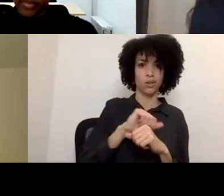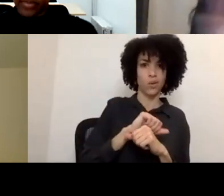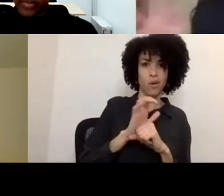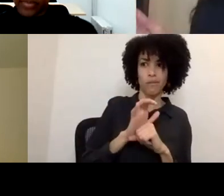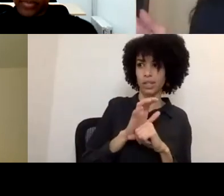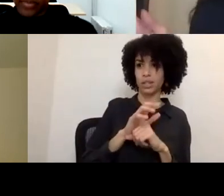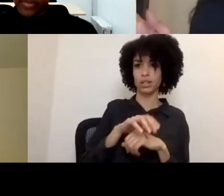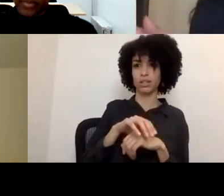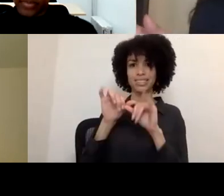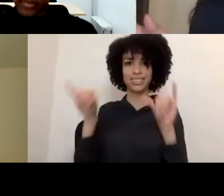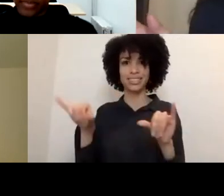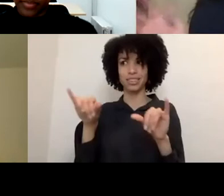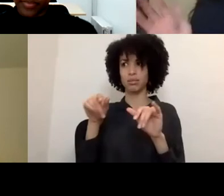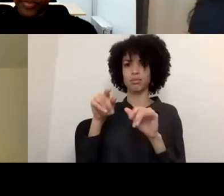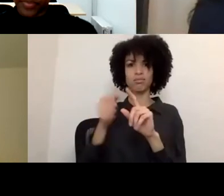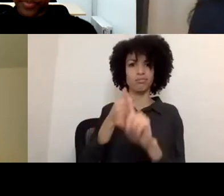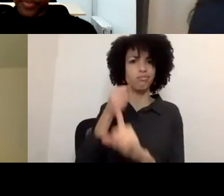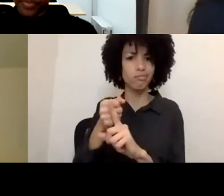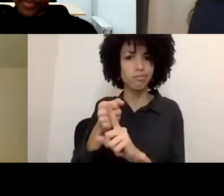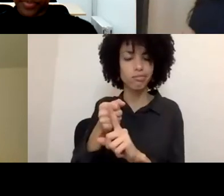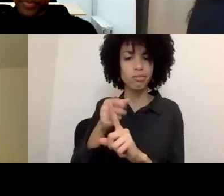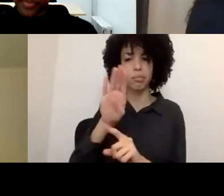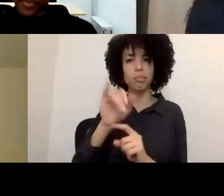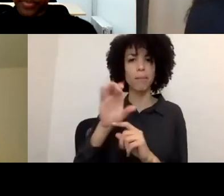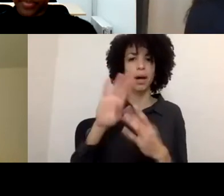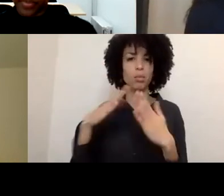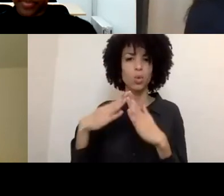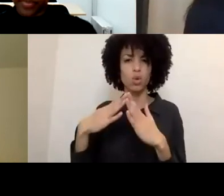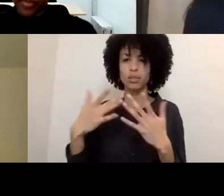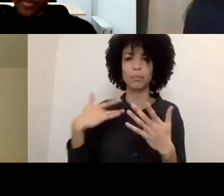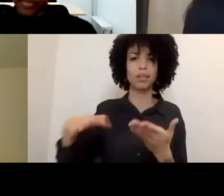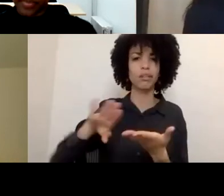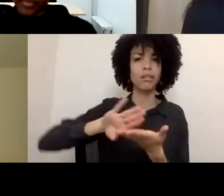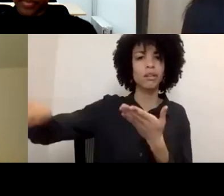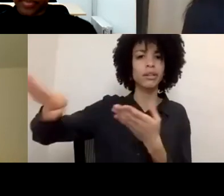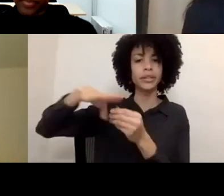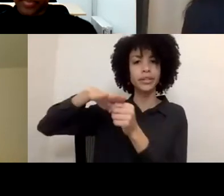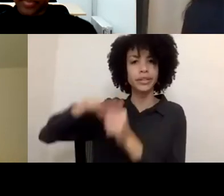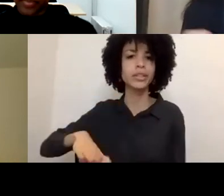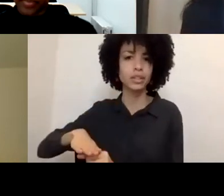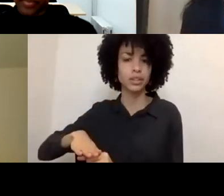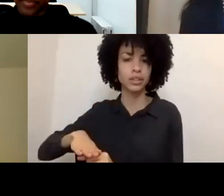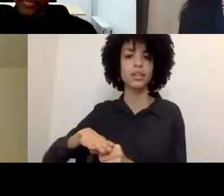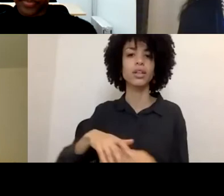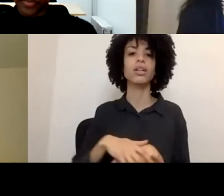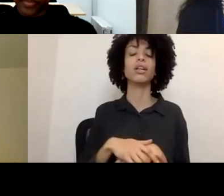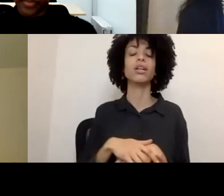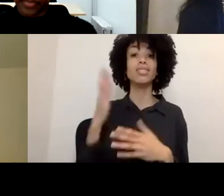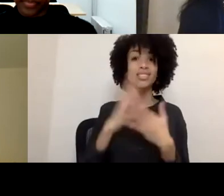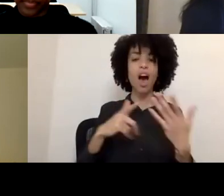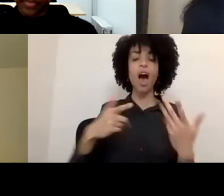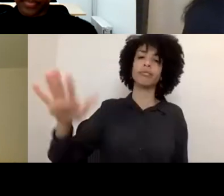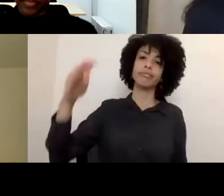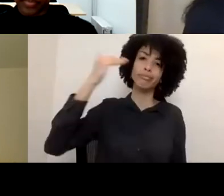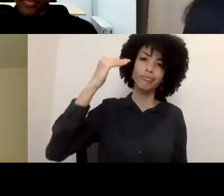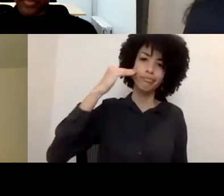in every dimension of life, the devastation of which we are collectively witnessing in ways that are both new and familiar, with the